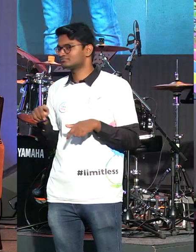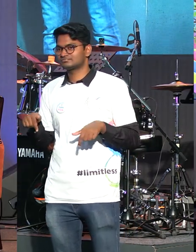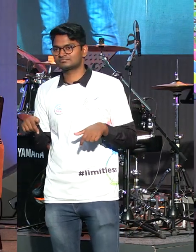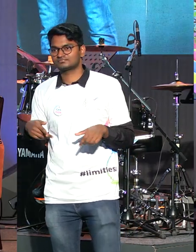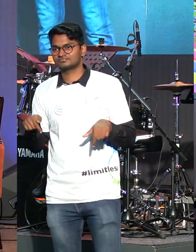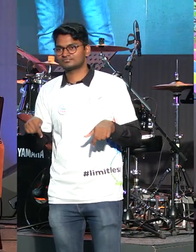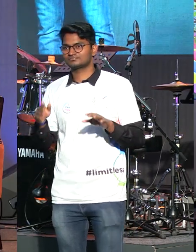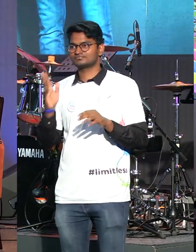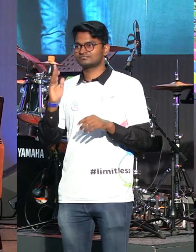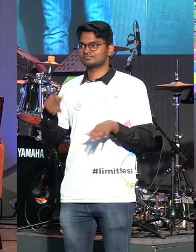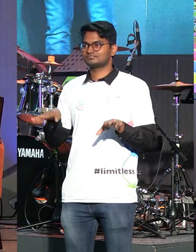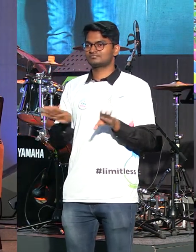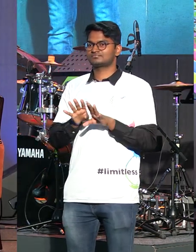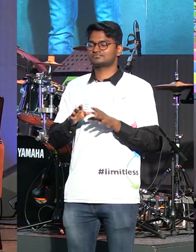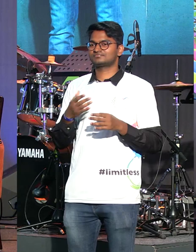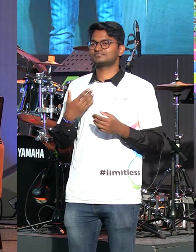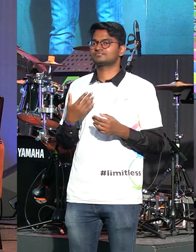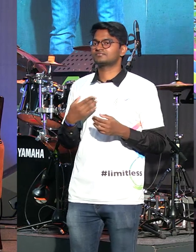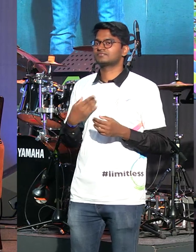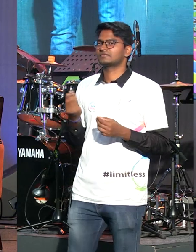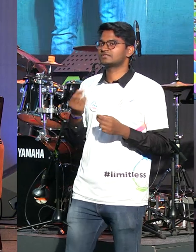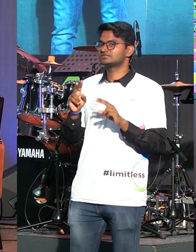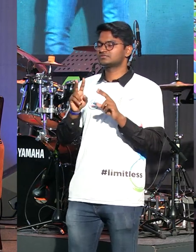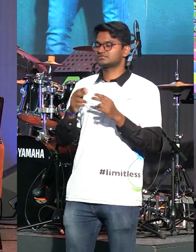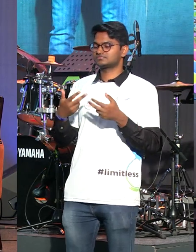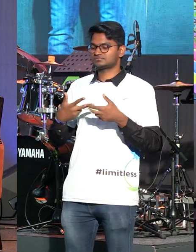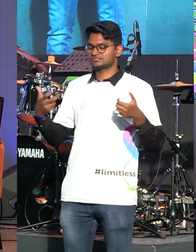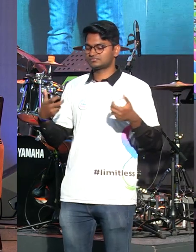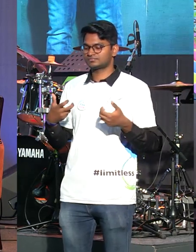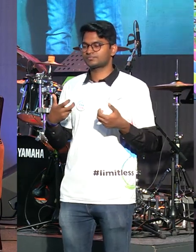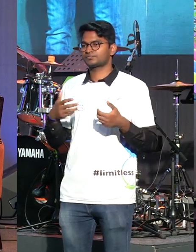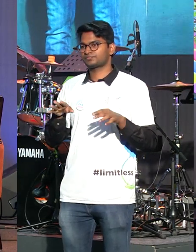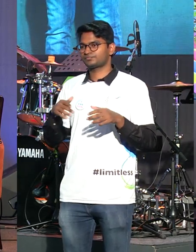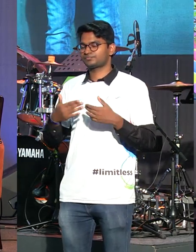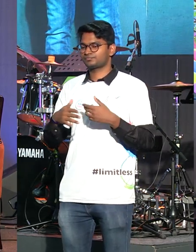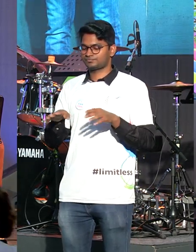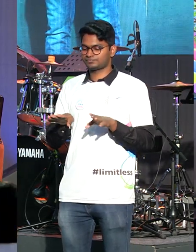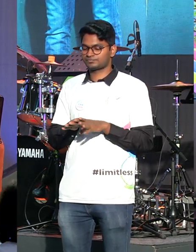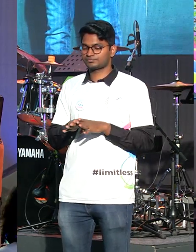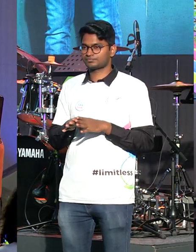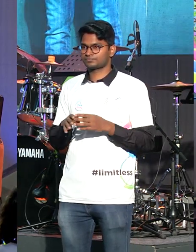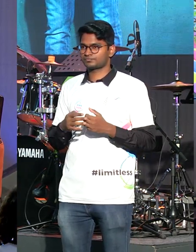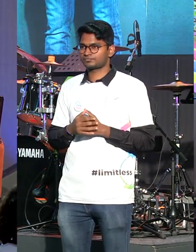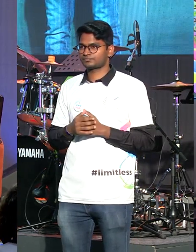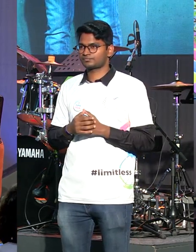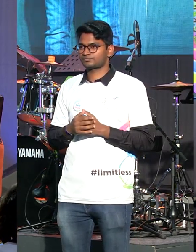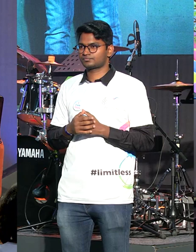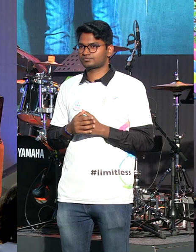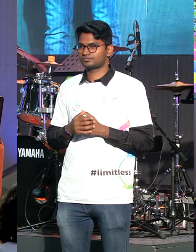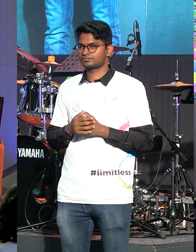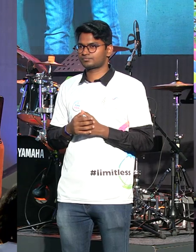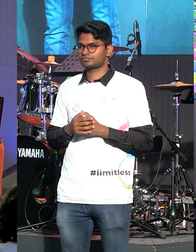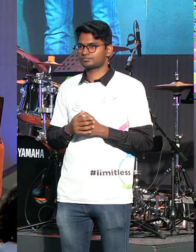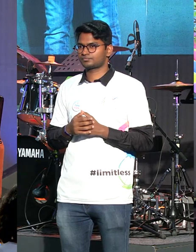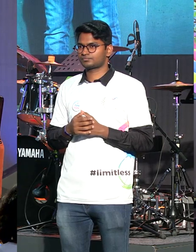Let me end this session with a quote from Toni Morrison, the Nobel laureate, who also happened to be your co-juror